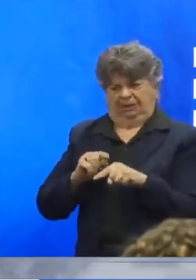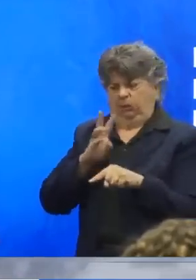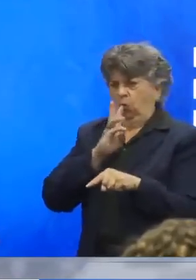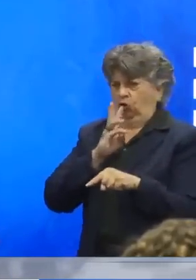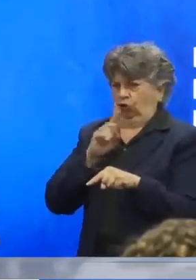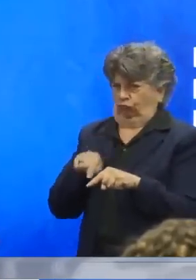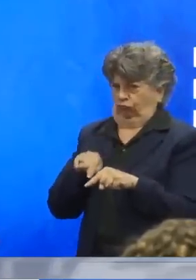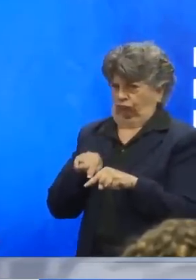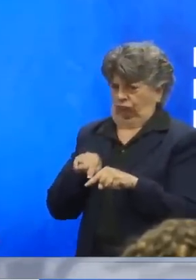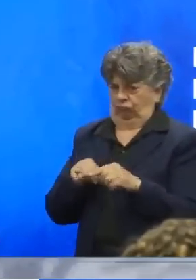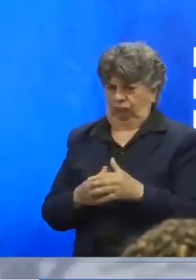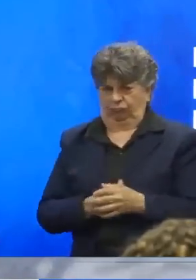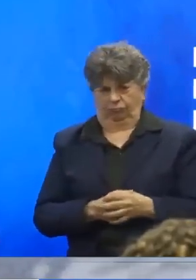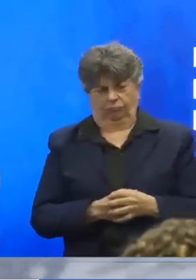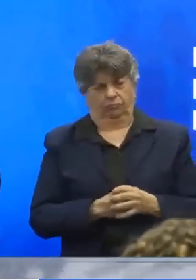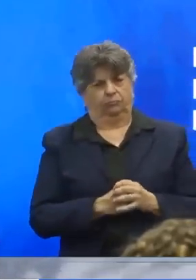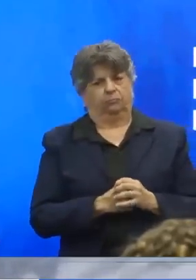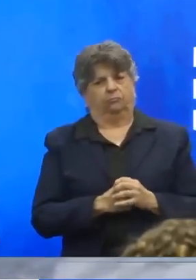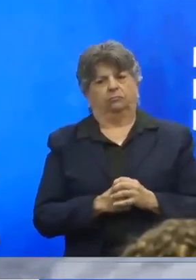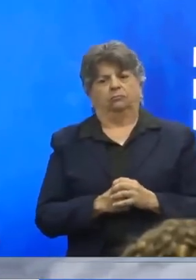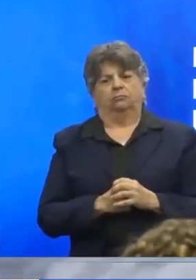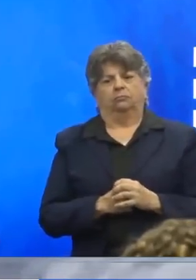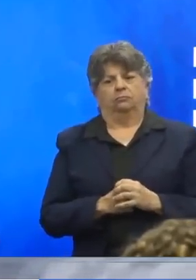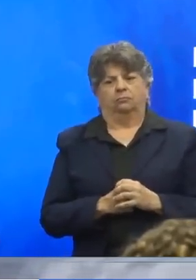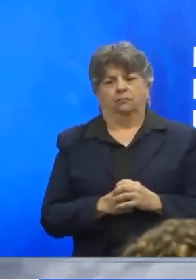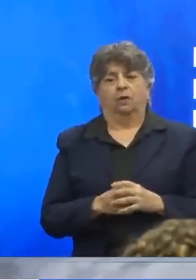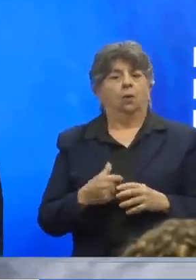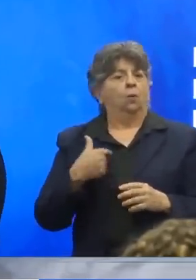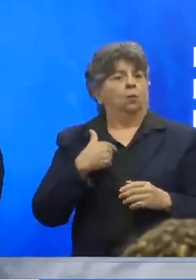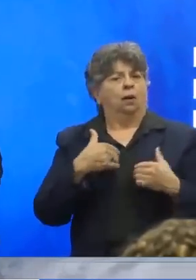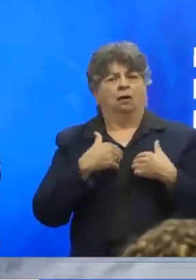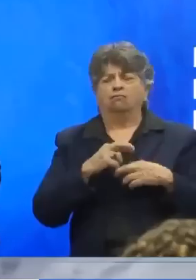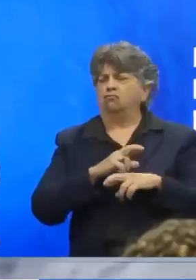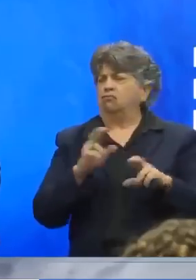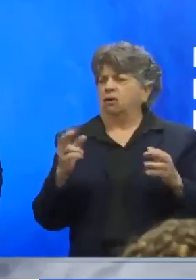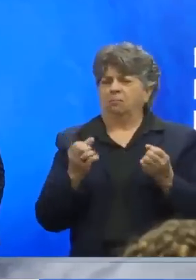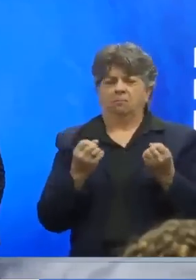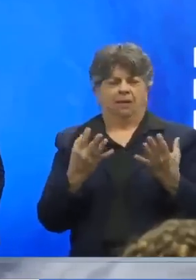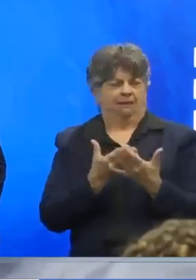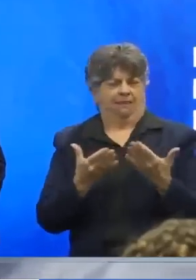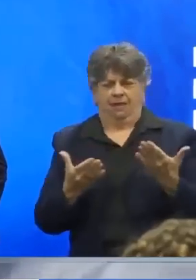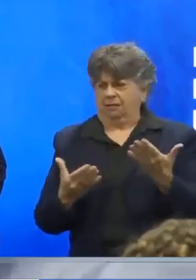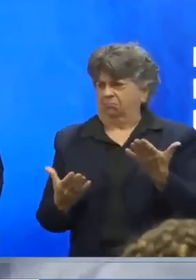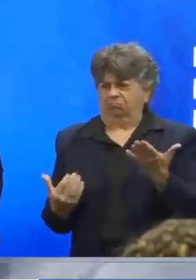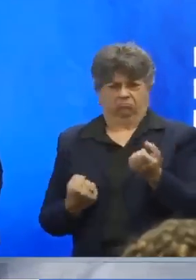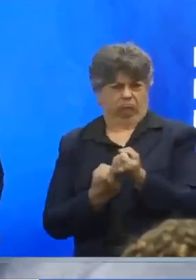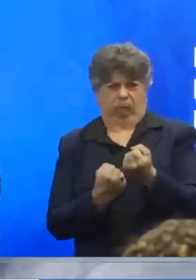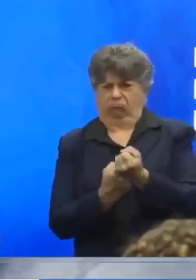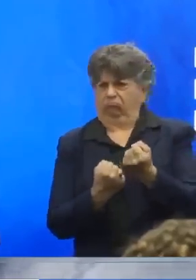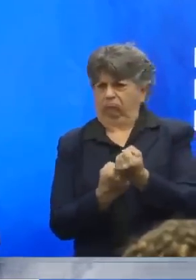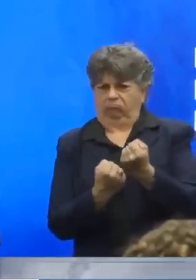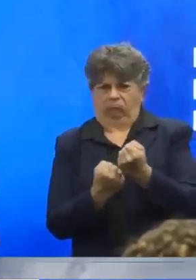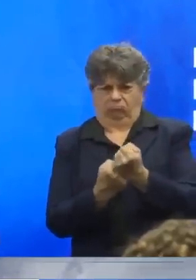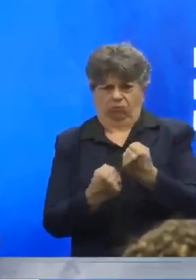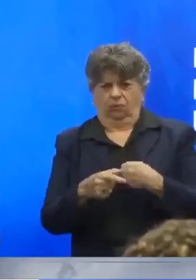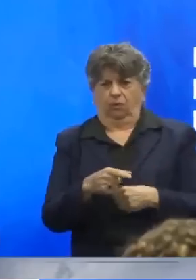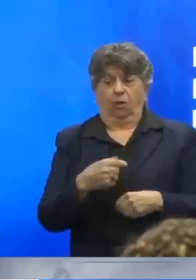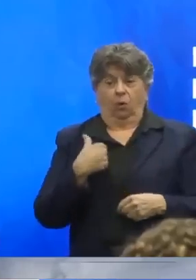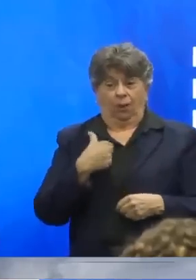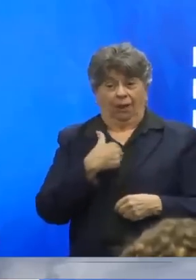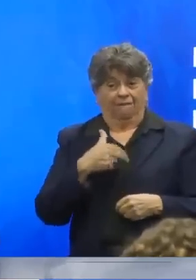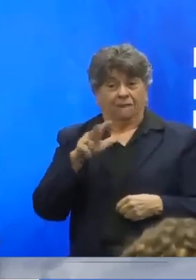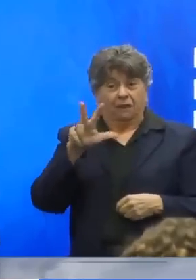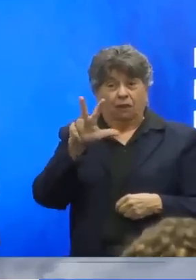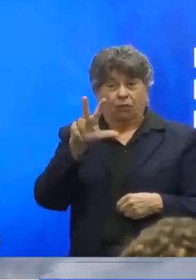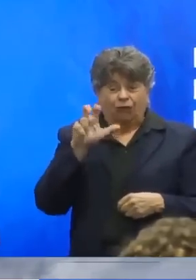We do have a lot of fuel that is stationed. It's on the way. It's going to be pre-staged, 200,000 gallons of fuel. We